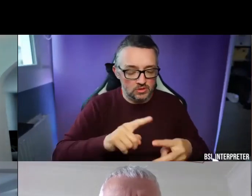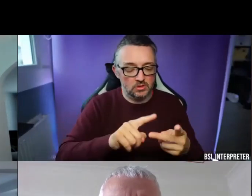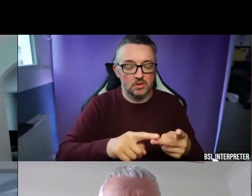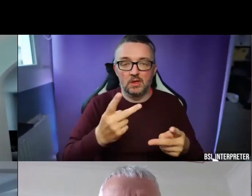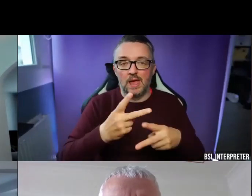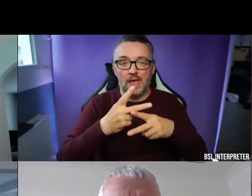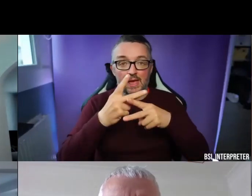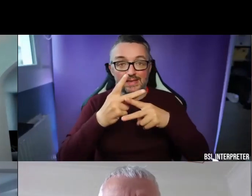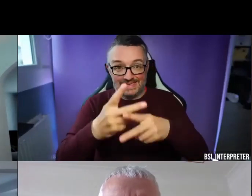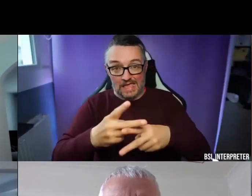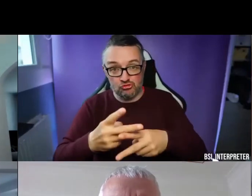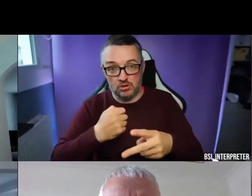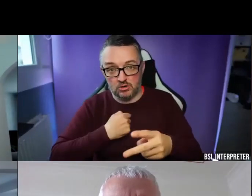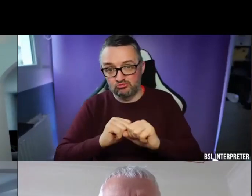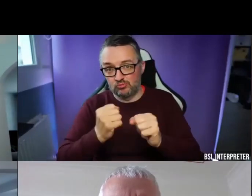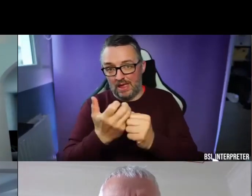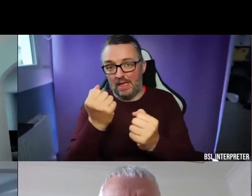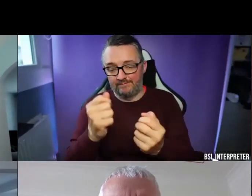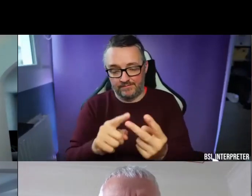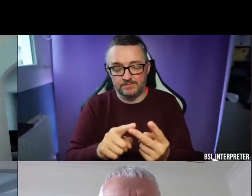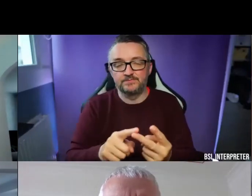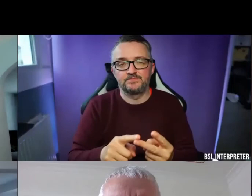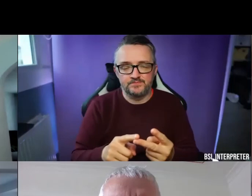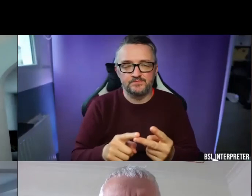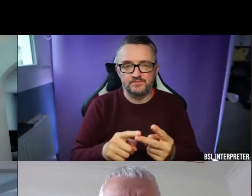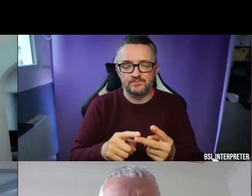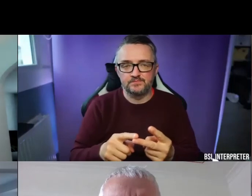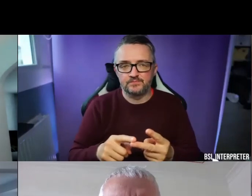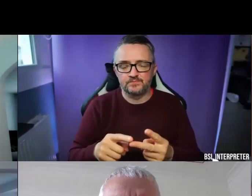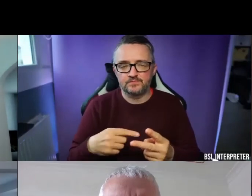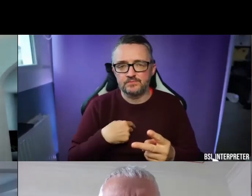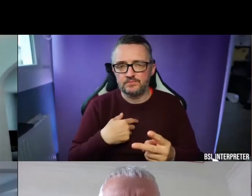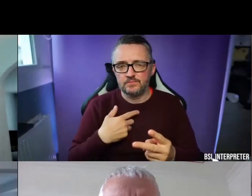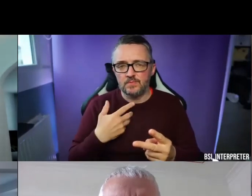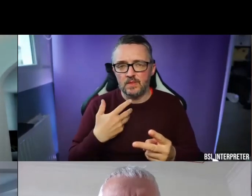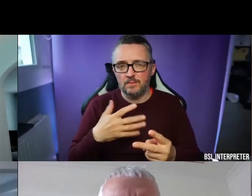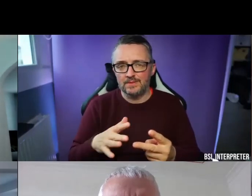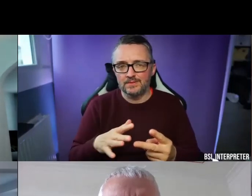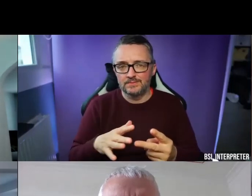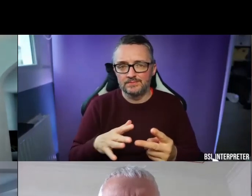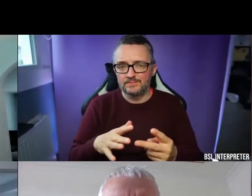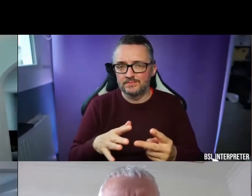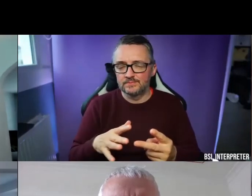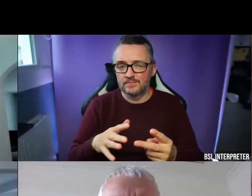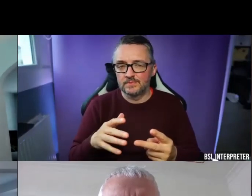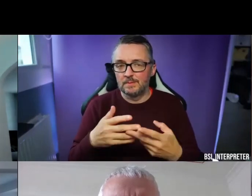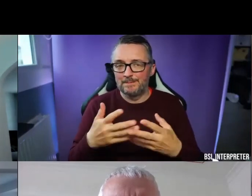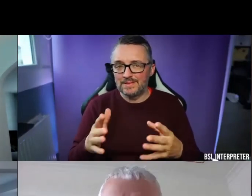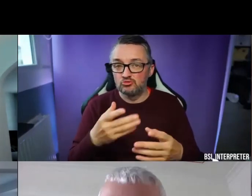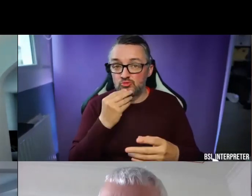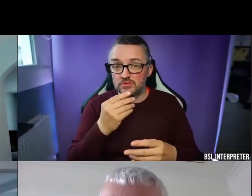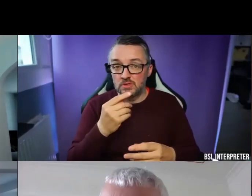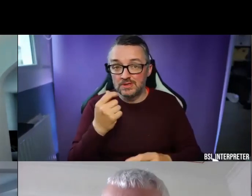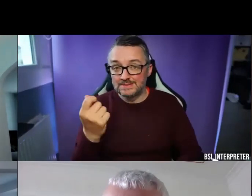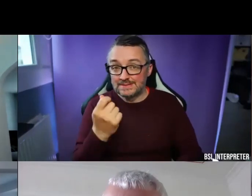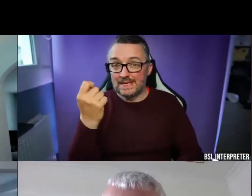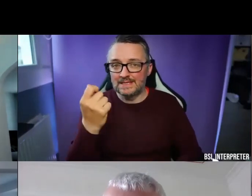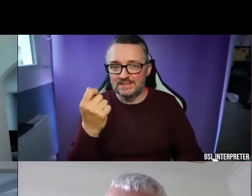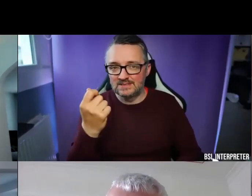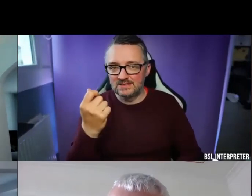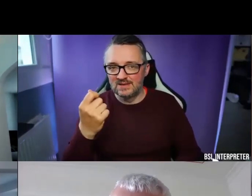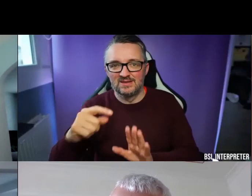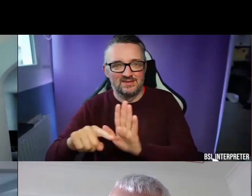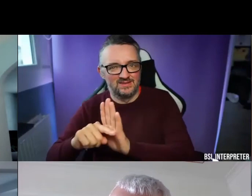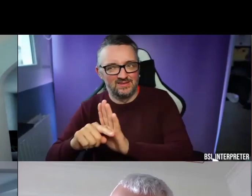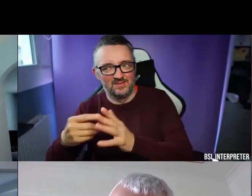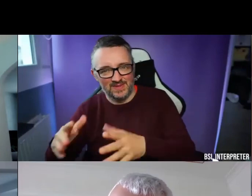in our group. And I think we had sort of varying degrees of success of having used Traveline website before. I think what struck me